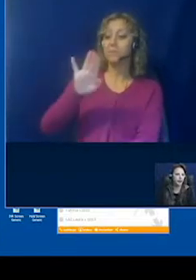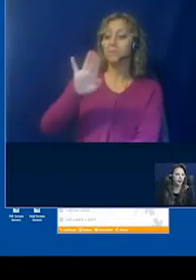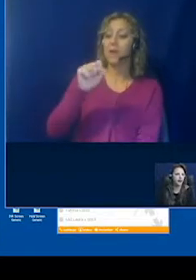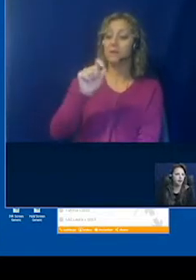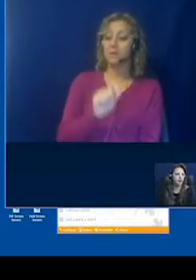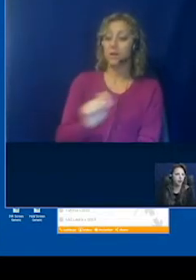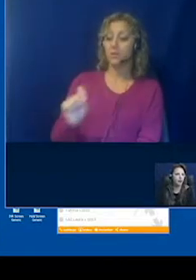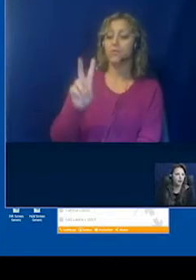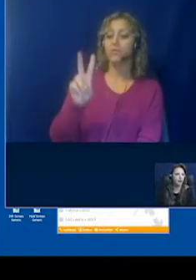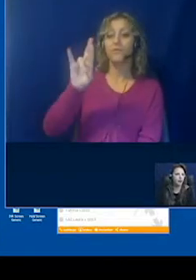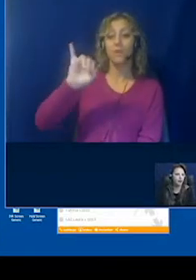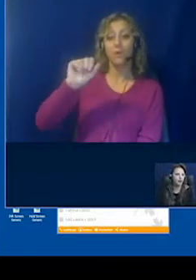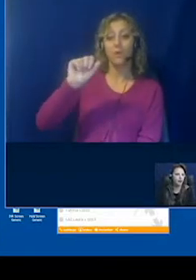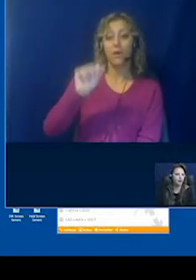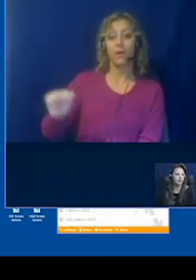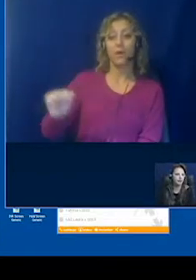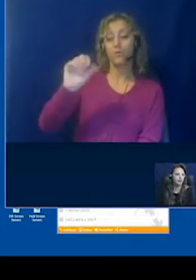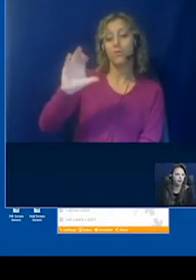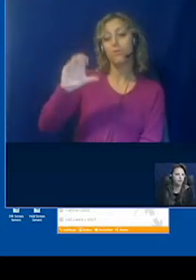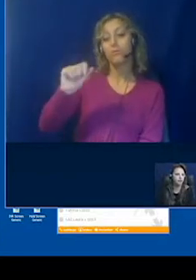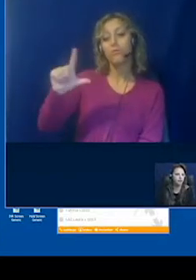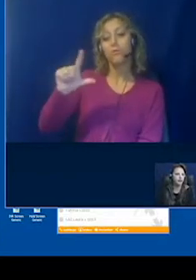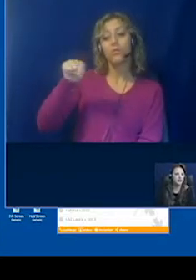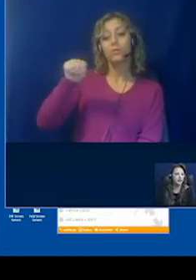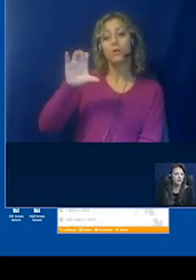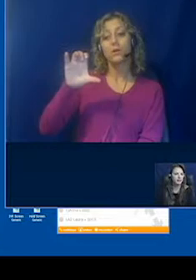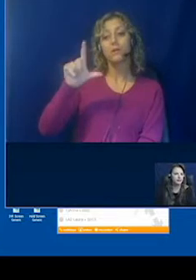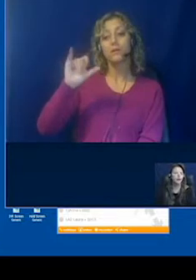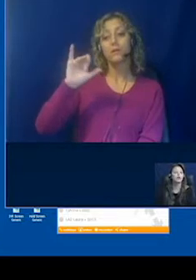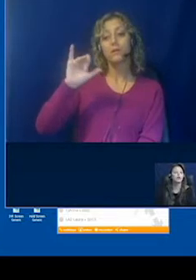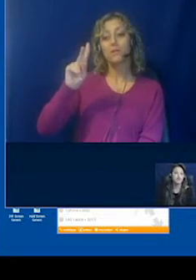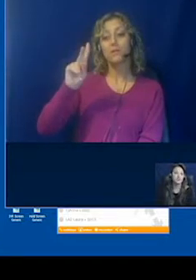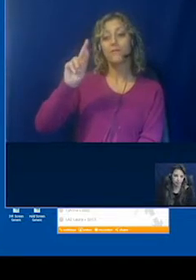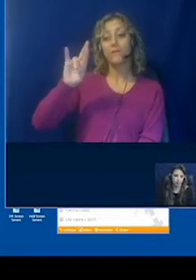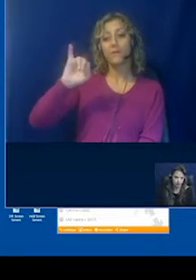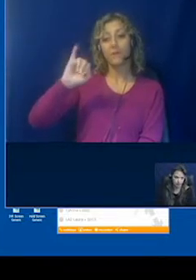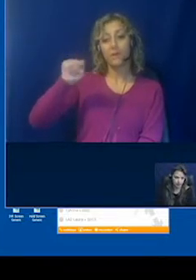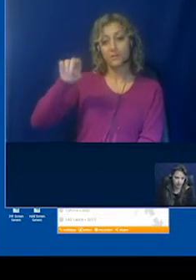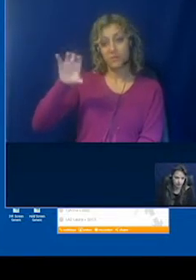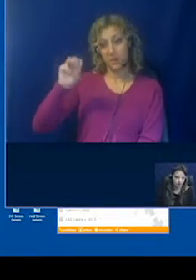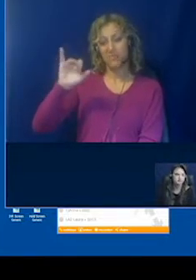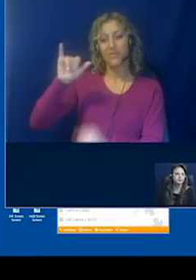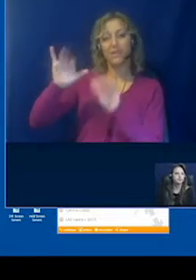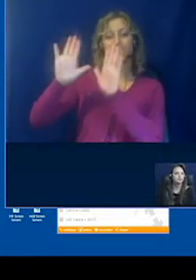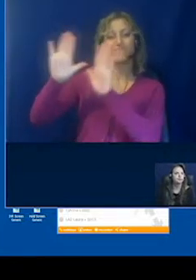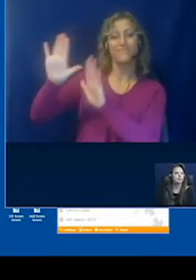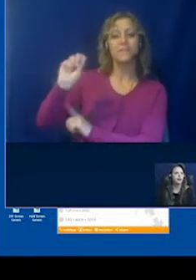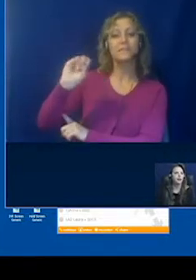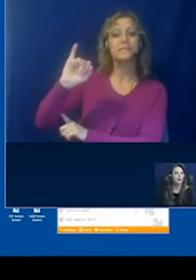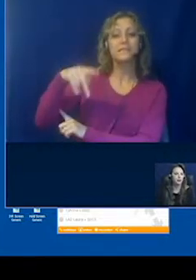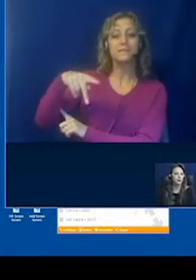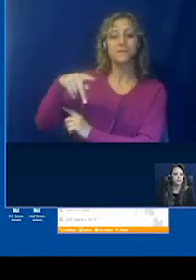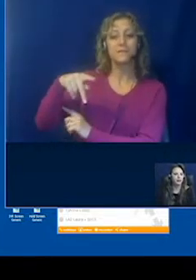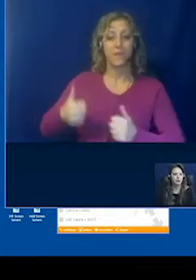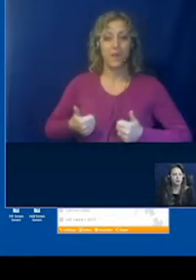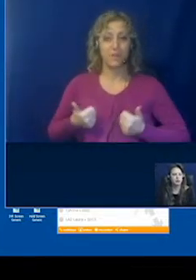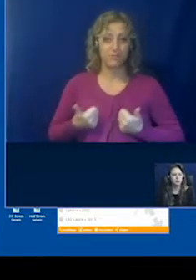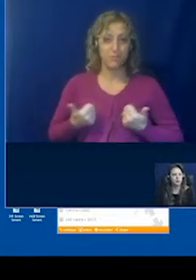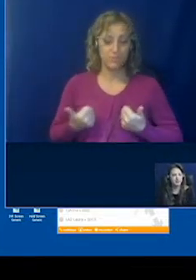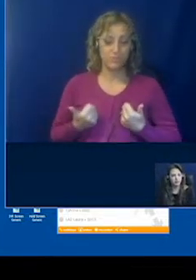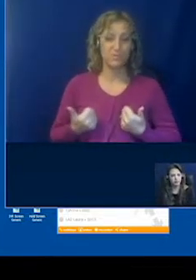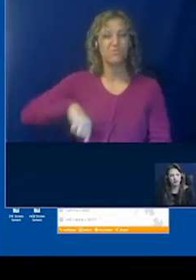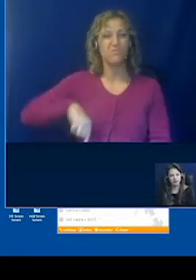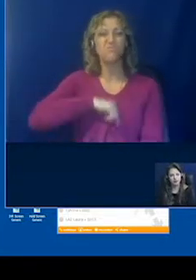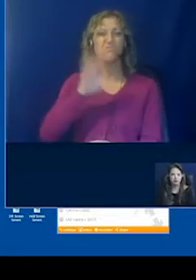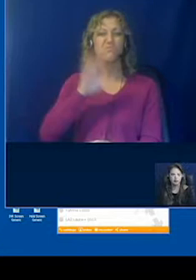BIS_VRI at call.clickvri.com. That is their SIP address. And we'll get into